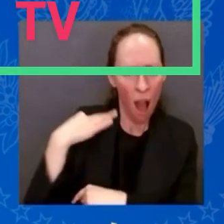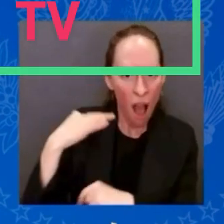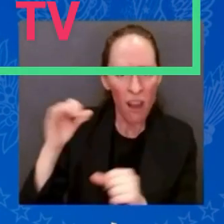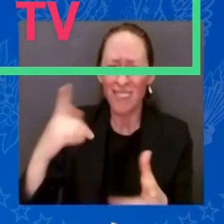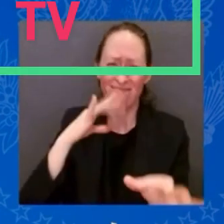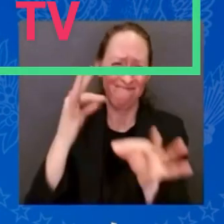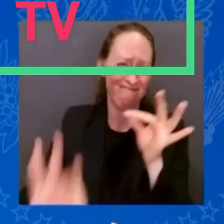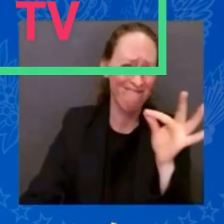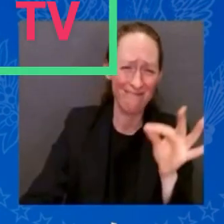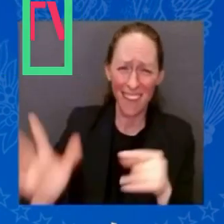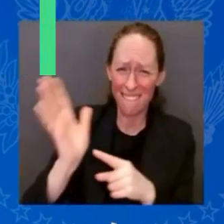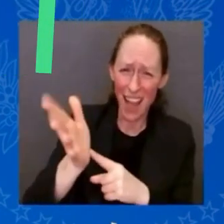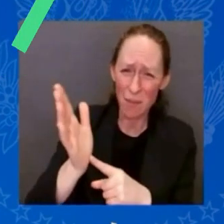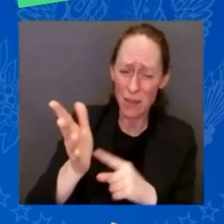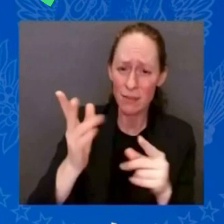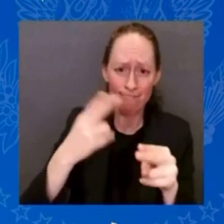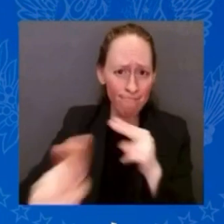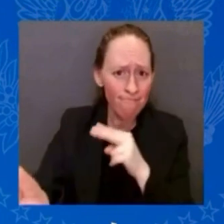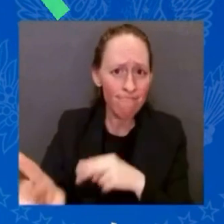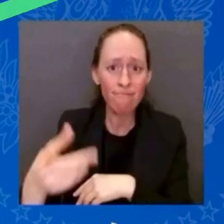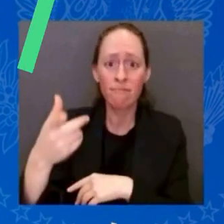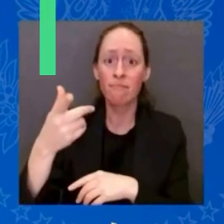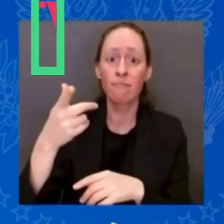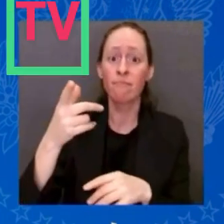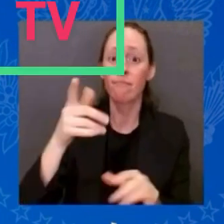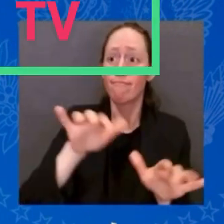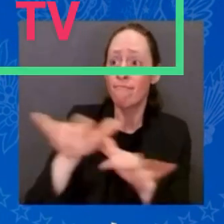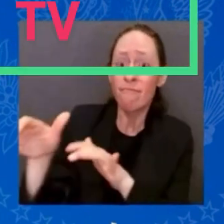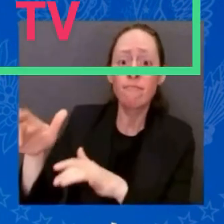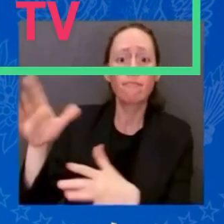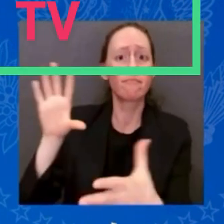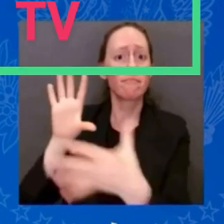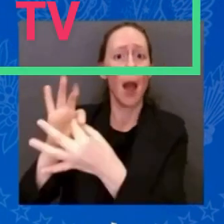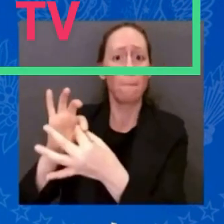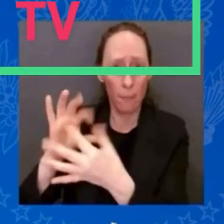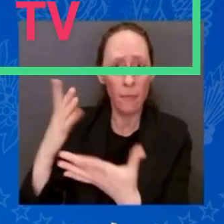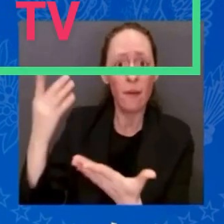out to people about the relief they were eligible for.